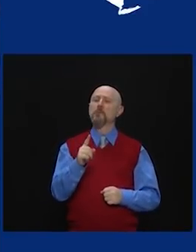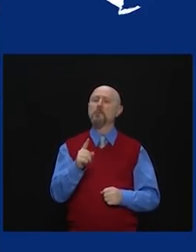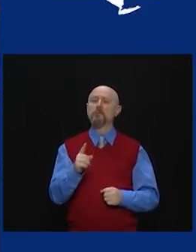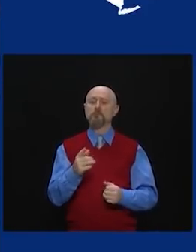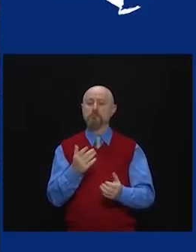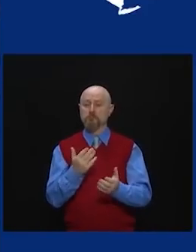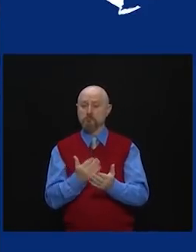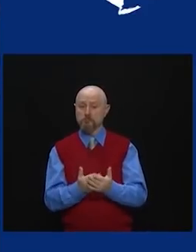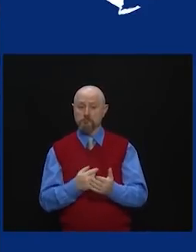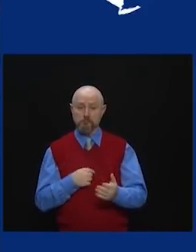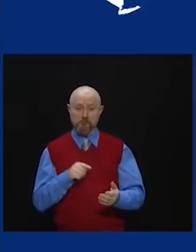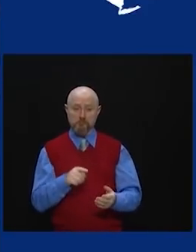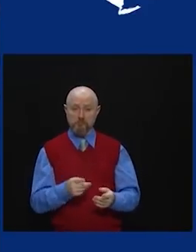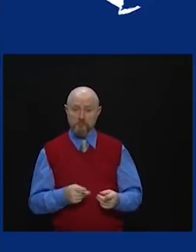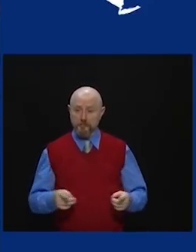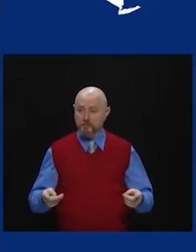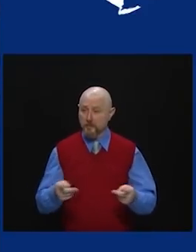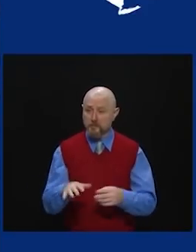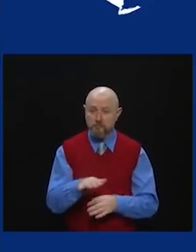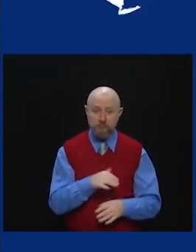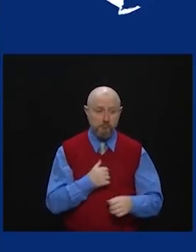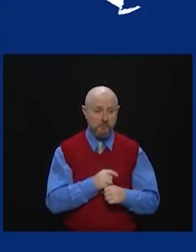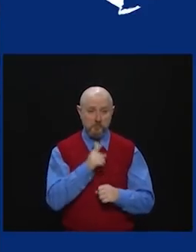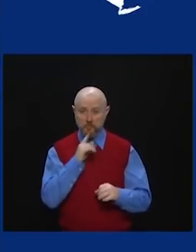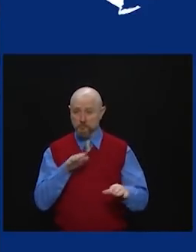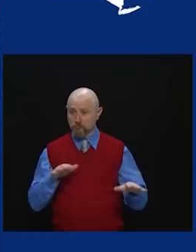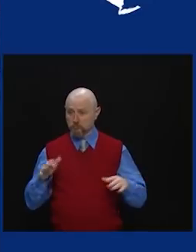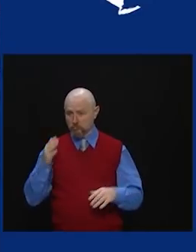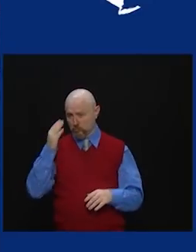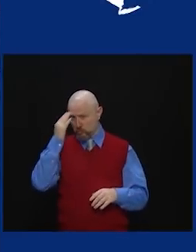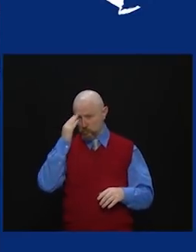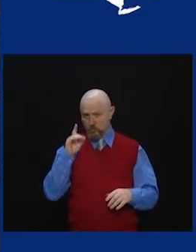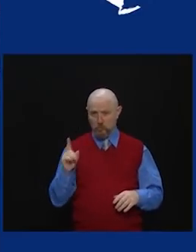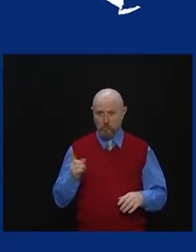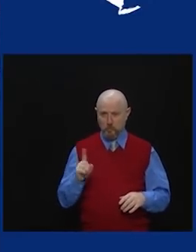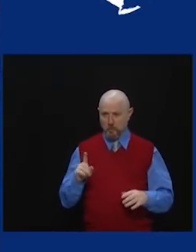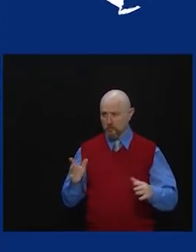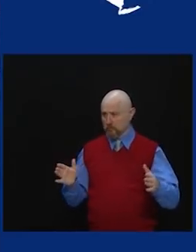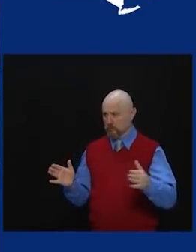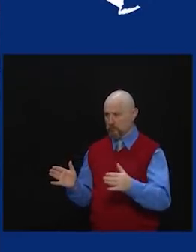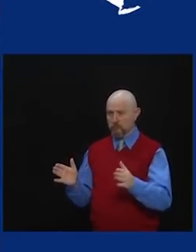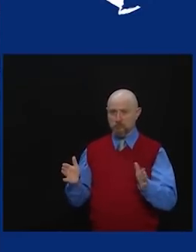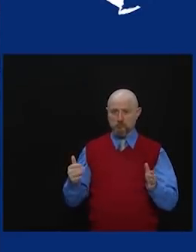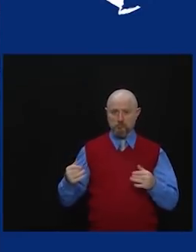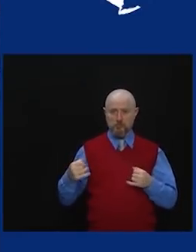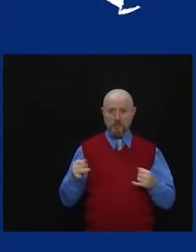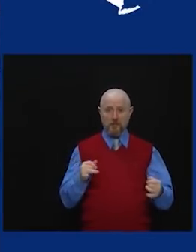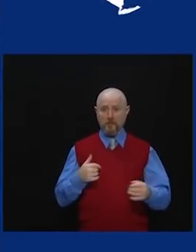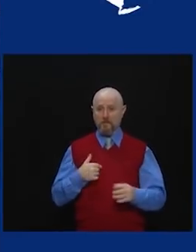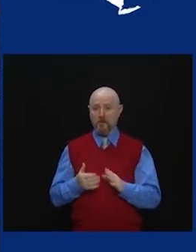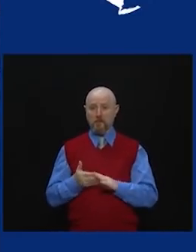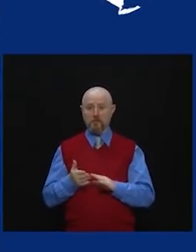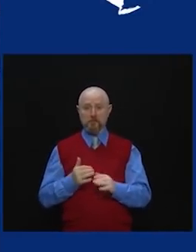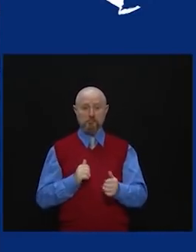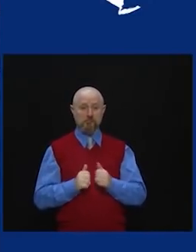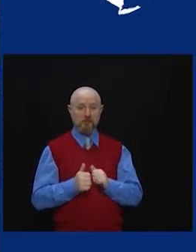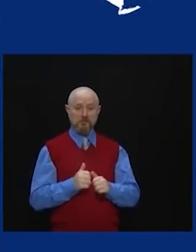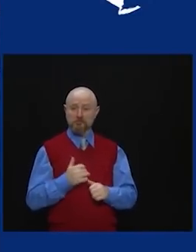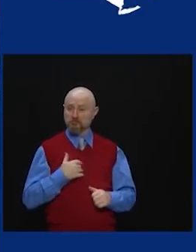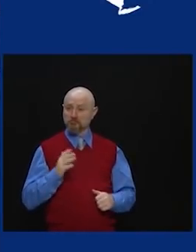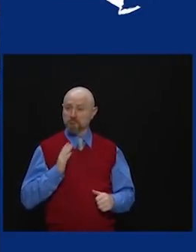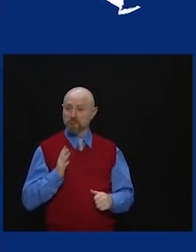on. 10 years ago, I was running in a district for re-election for Congress, so I know how hard it is when you don't have the decision made early